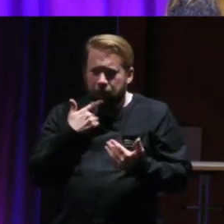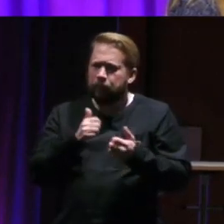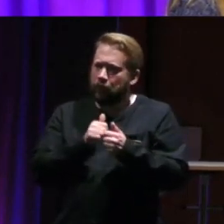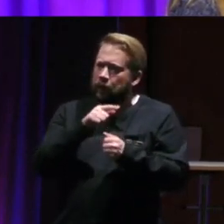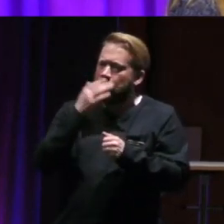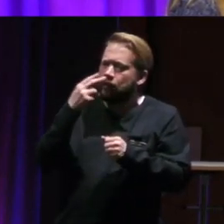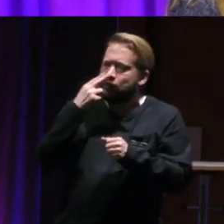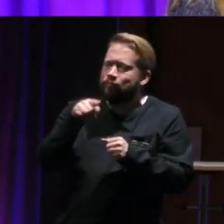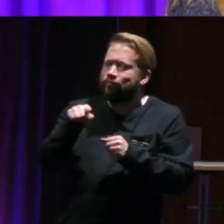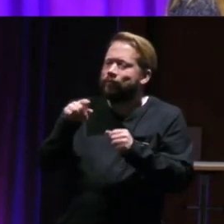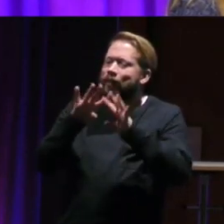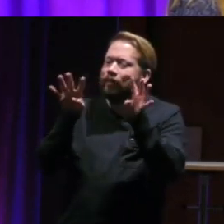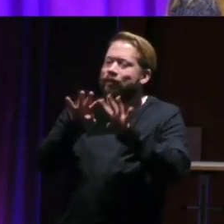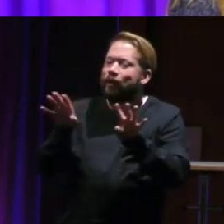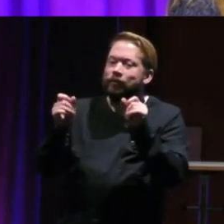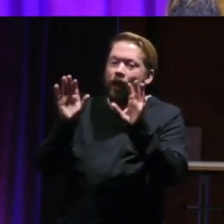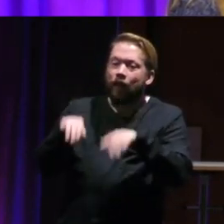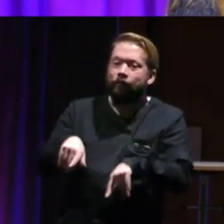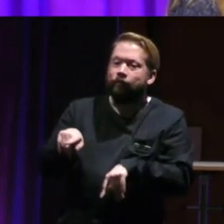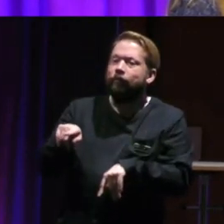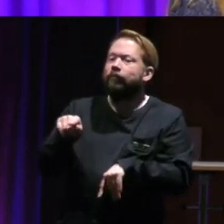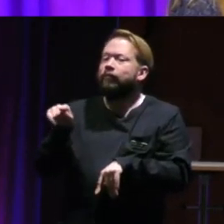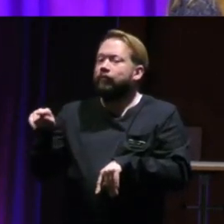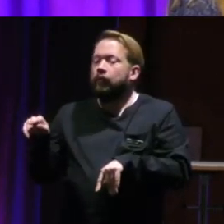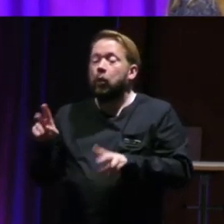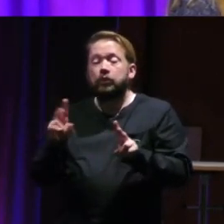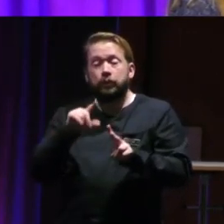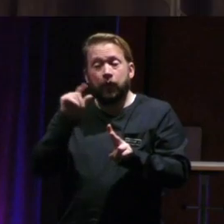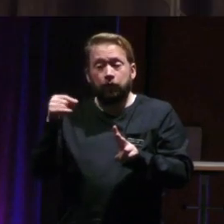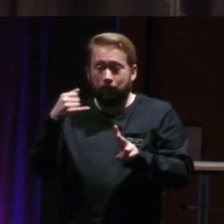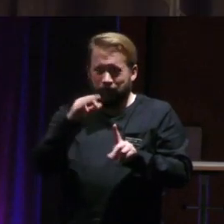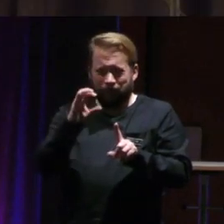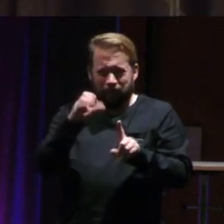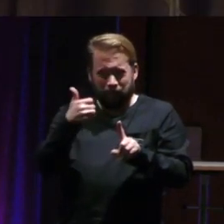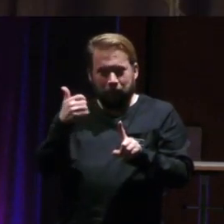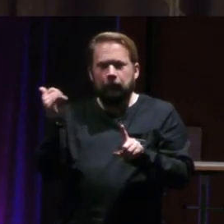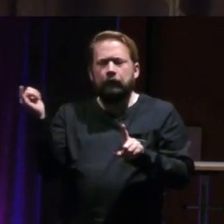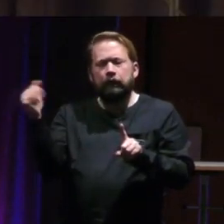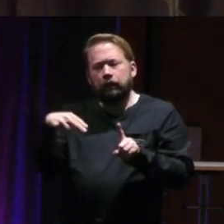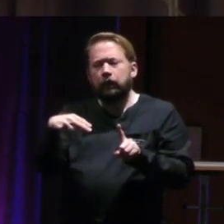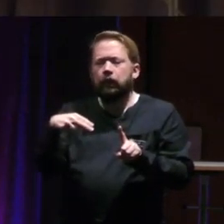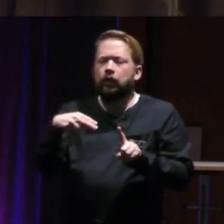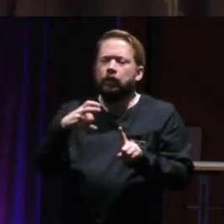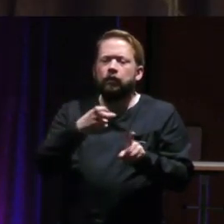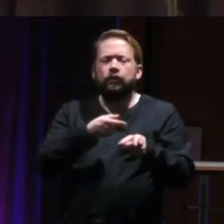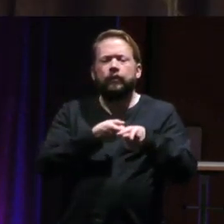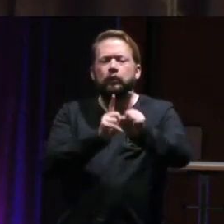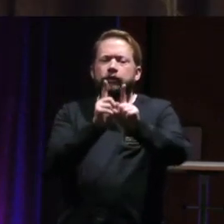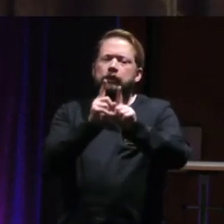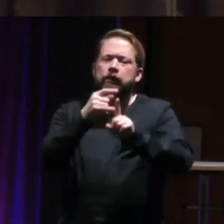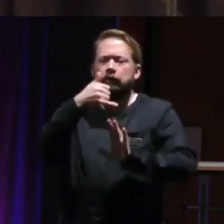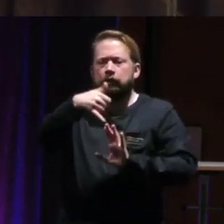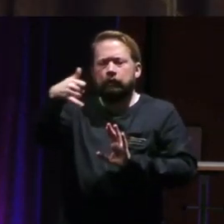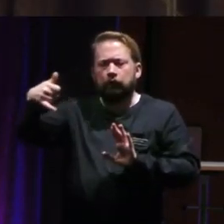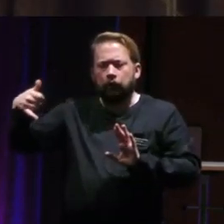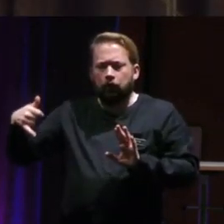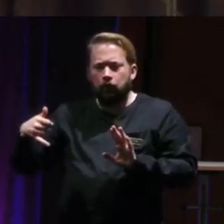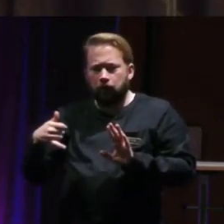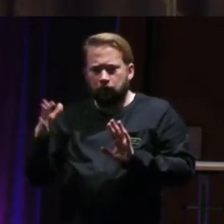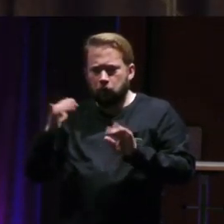And sometimes they provoke those chats and provoke the organizing some kind of community.